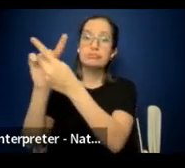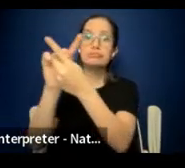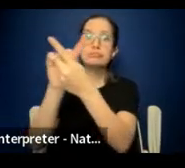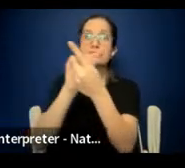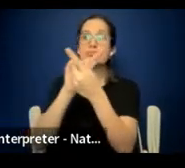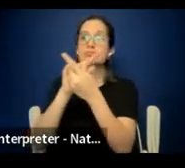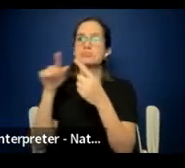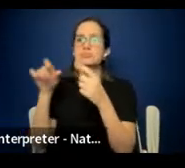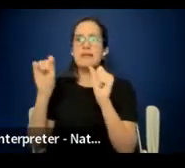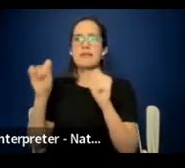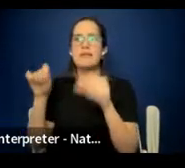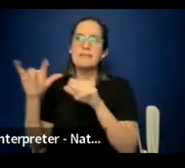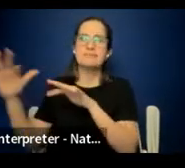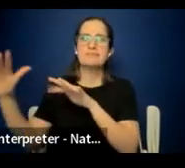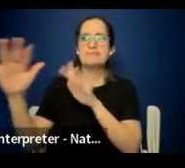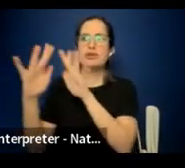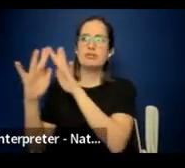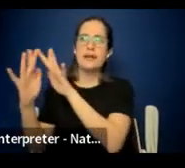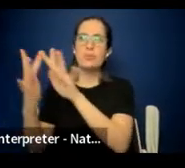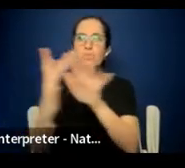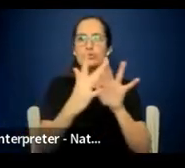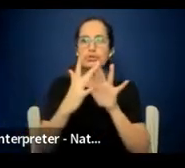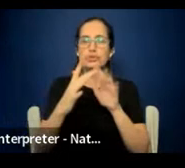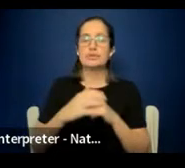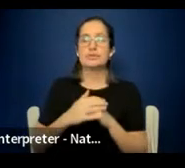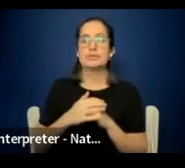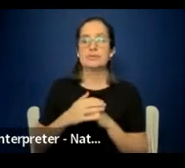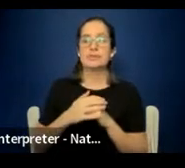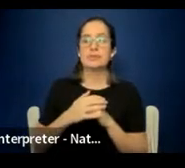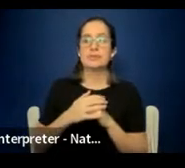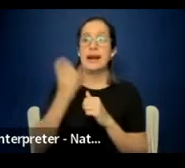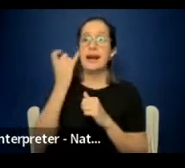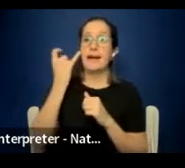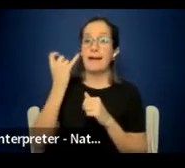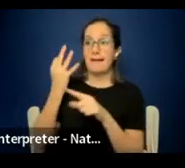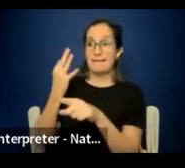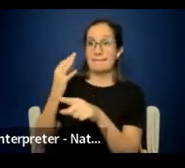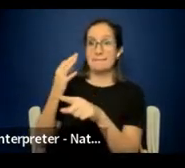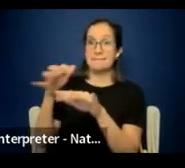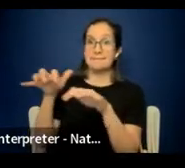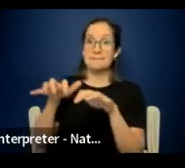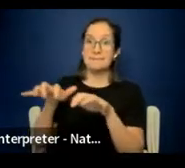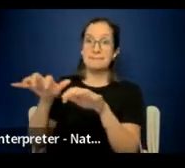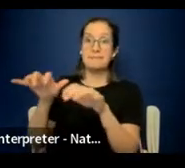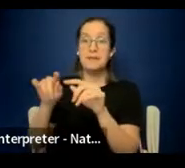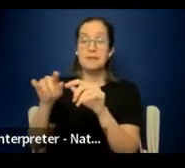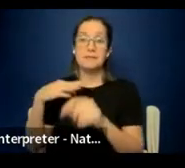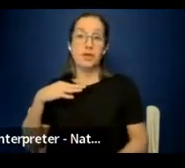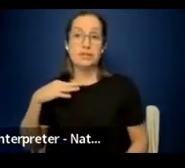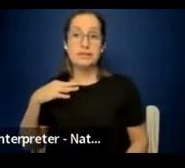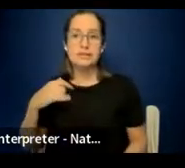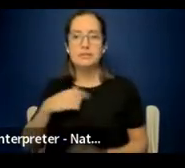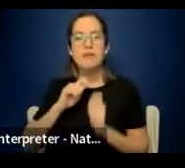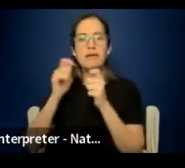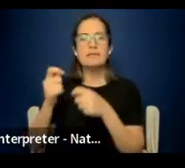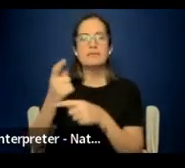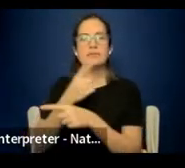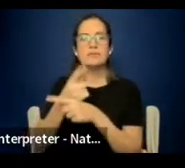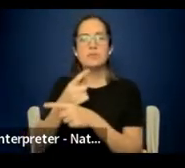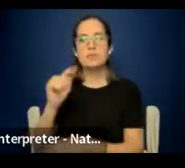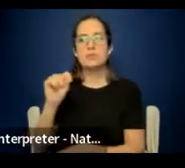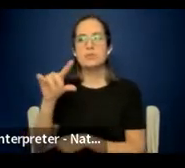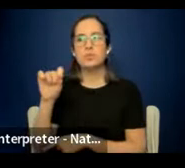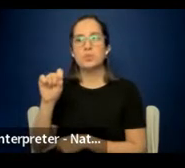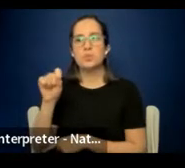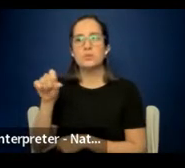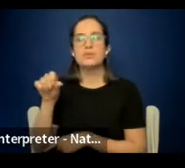networks. And if given the right tools and, you know, after having developed the right relationship with volunteers, they really have